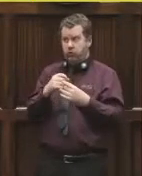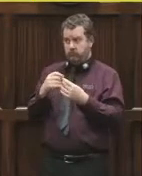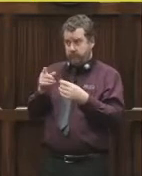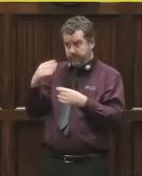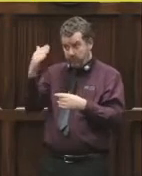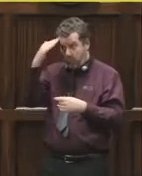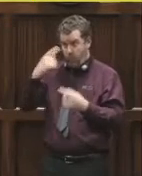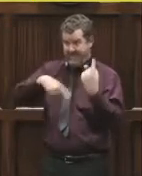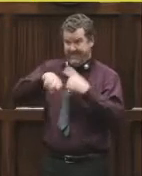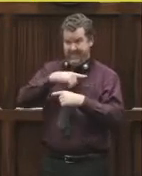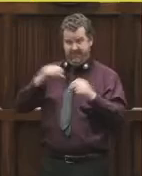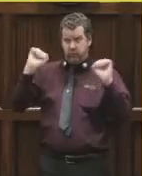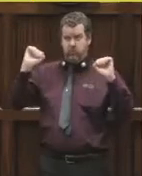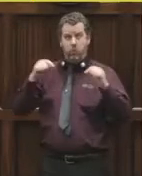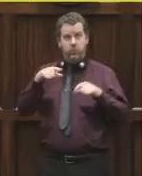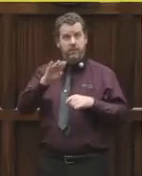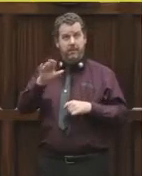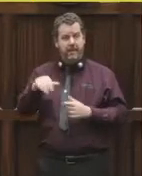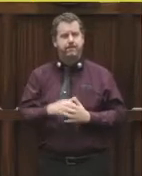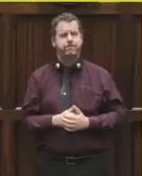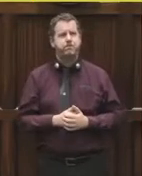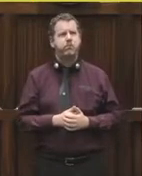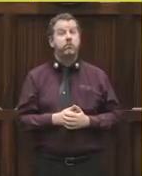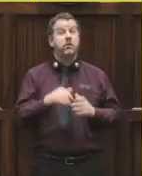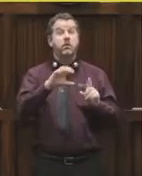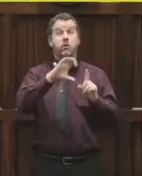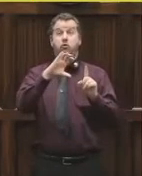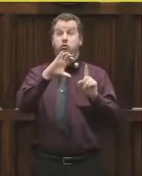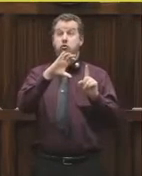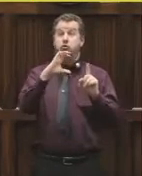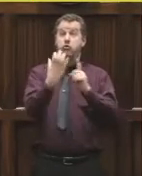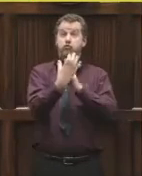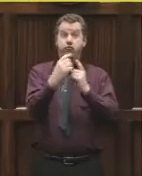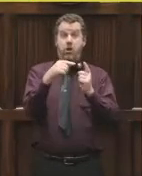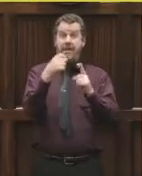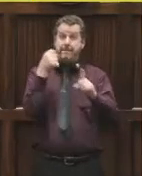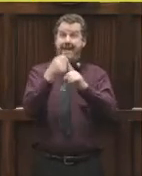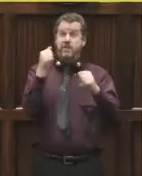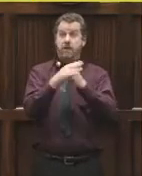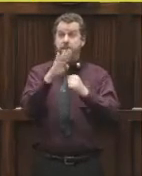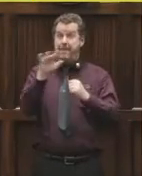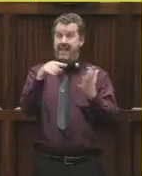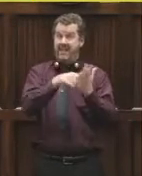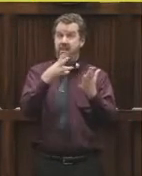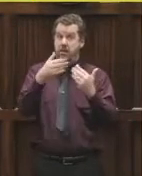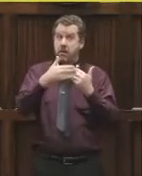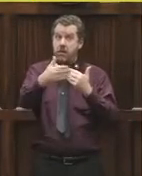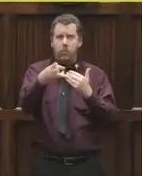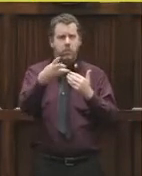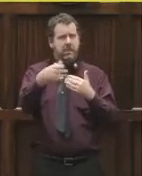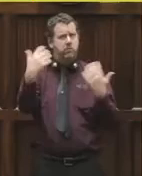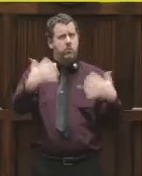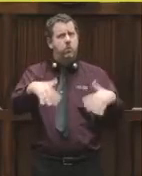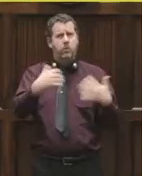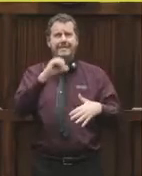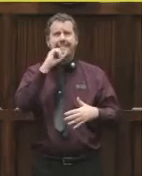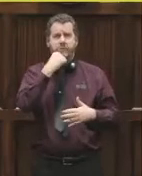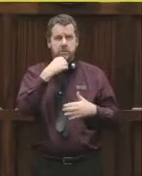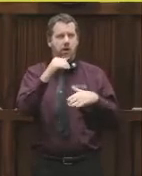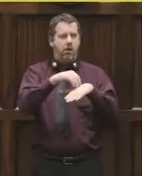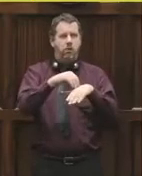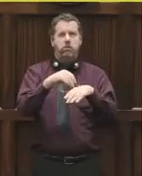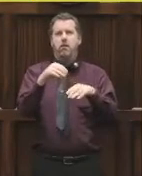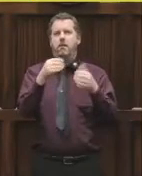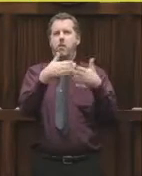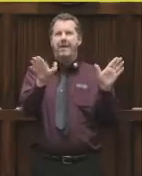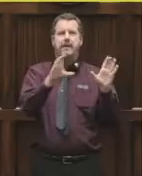this. And to say that the cultural impact of the passage of this legislation will be profound on public bodies and on public